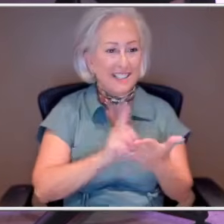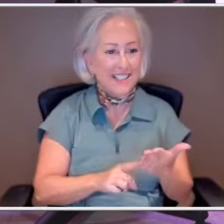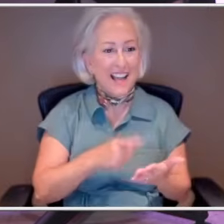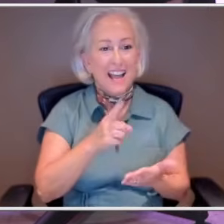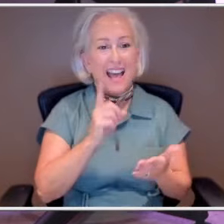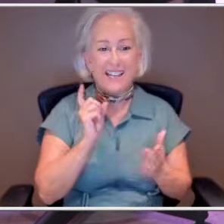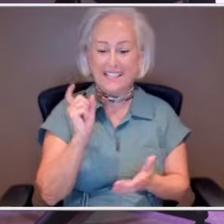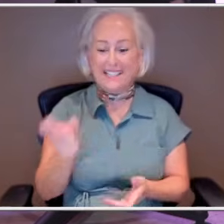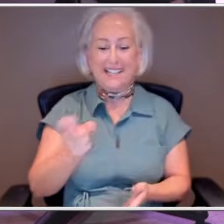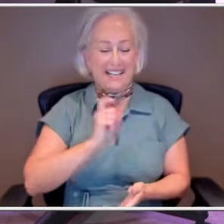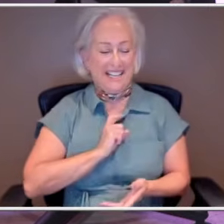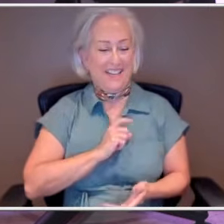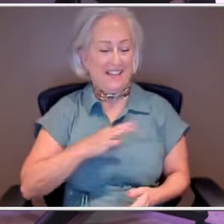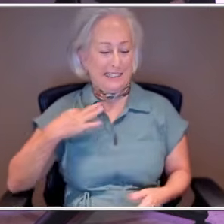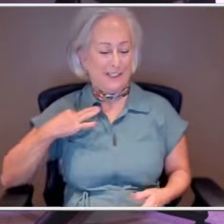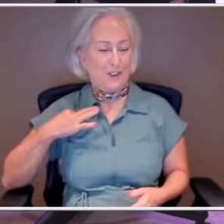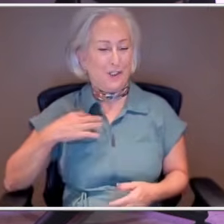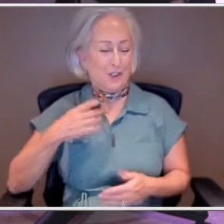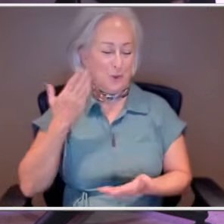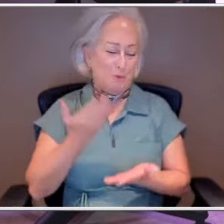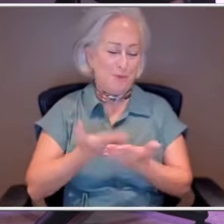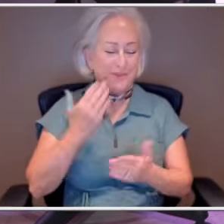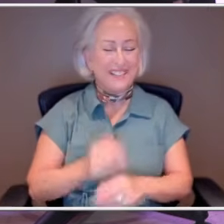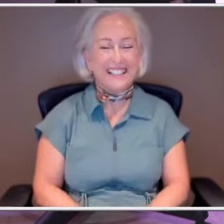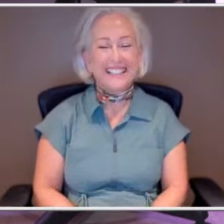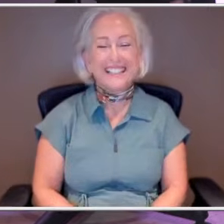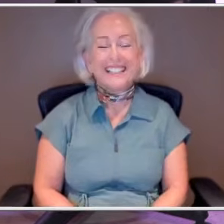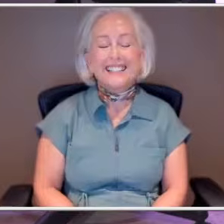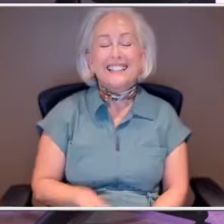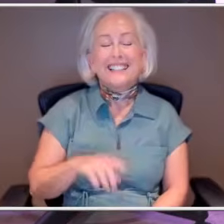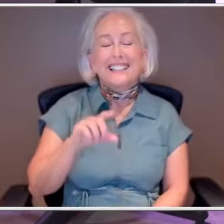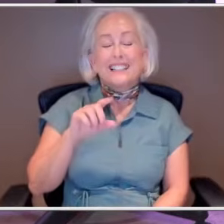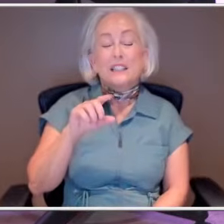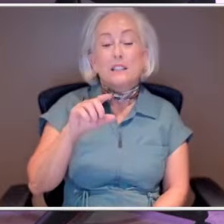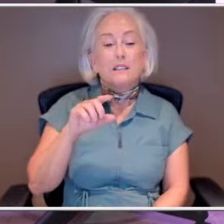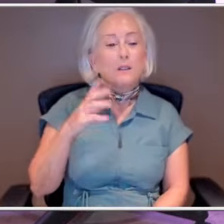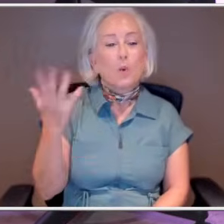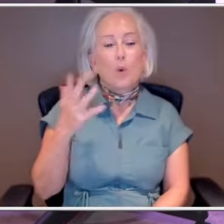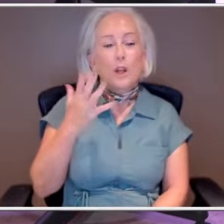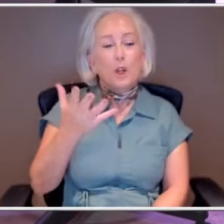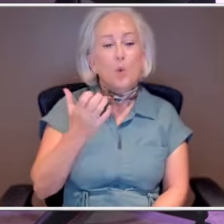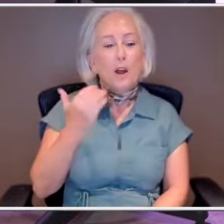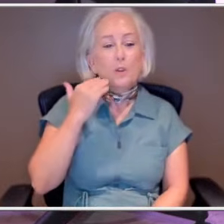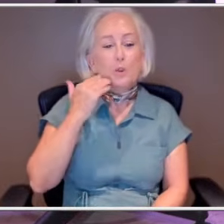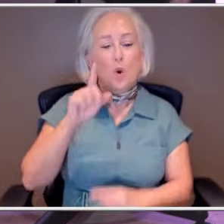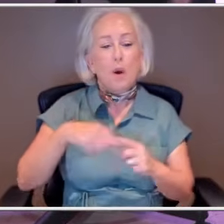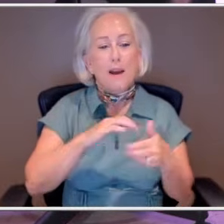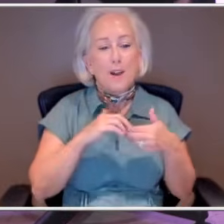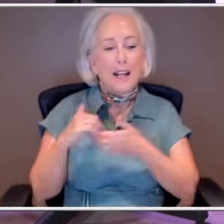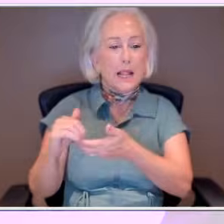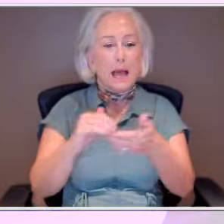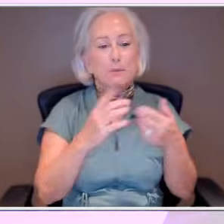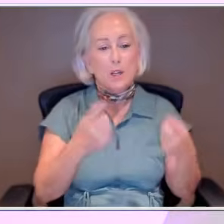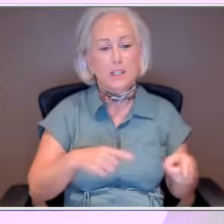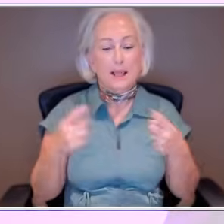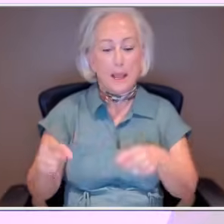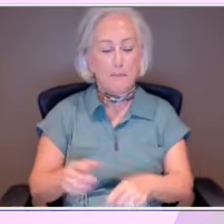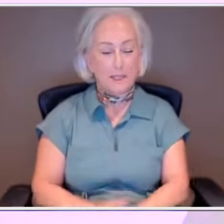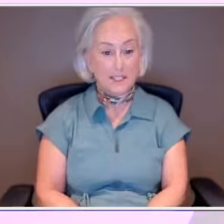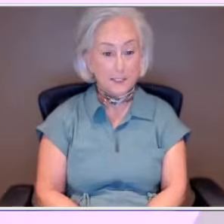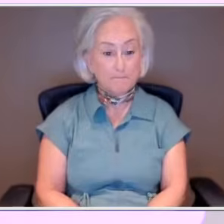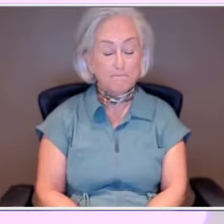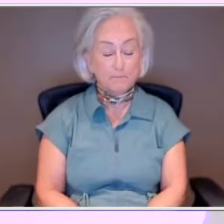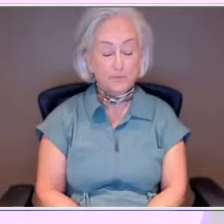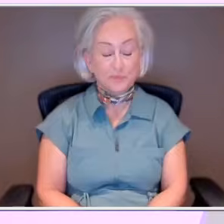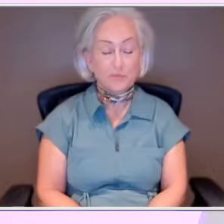it. Dr. Zorn, what do you want our viewers to know about just the collaboration that you do? Yeah, so I do think that